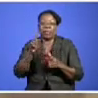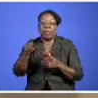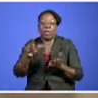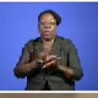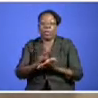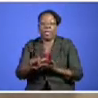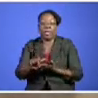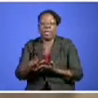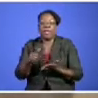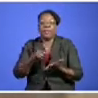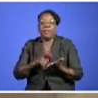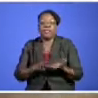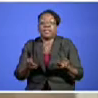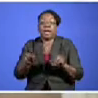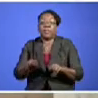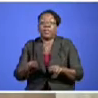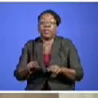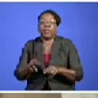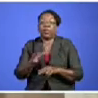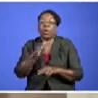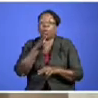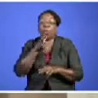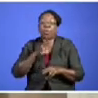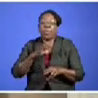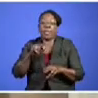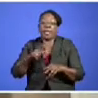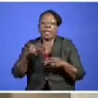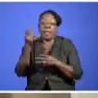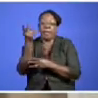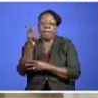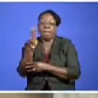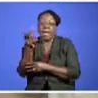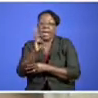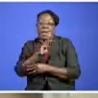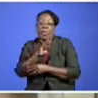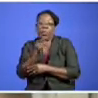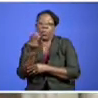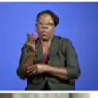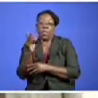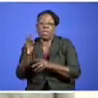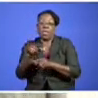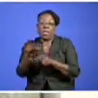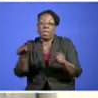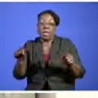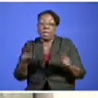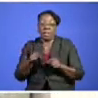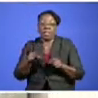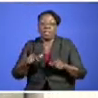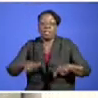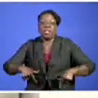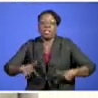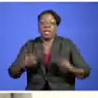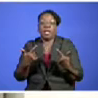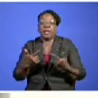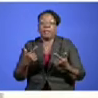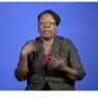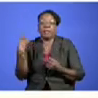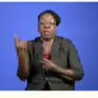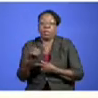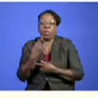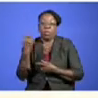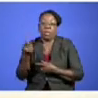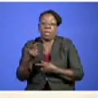female resident of Pinewood Gardens who remains fearful after the ordeal. The victim, who lives alone and doesn't want to show her face